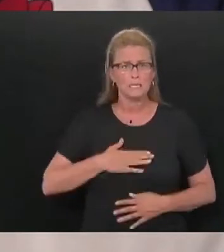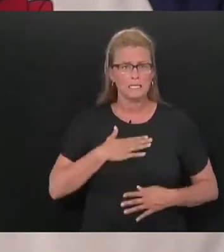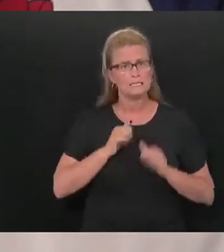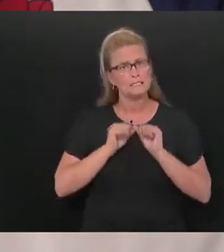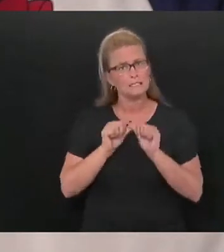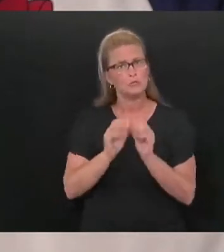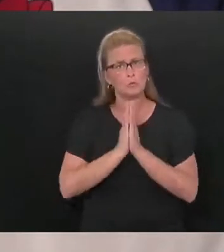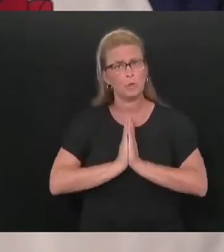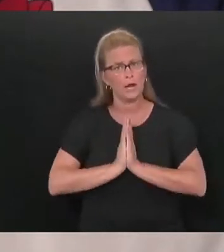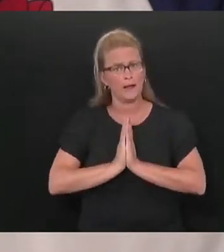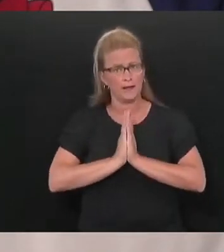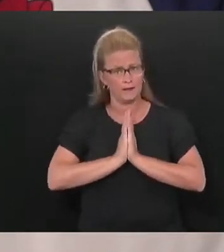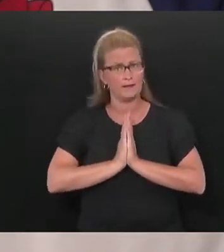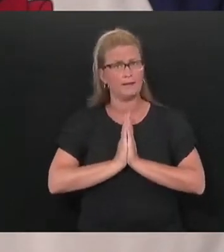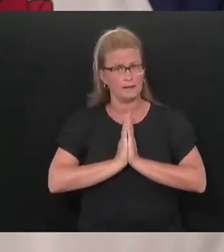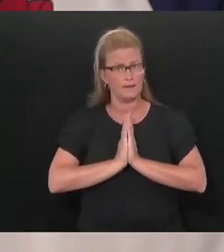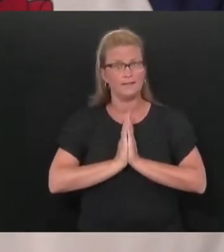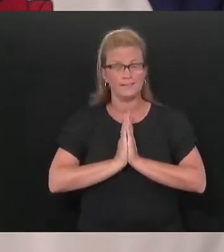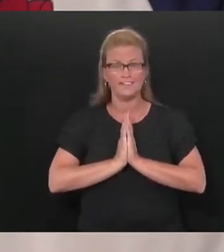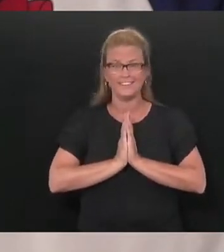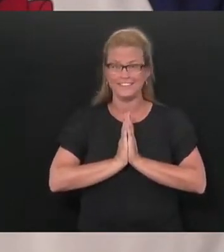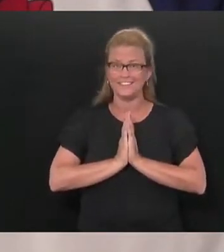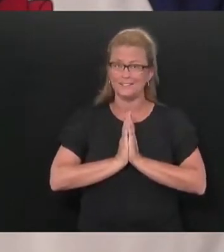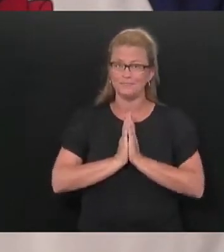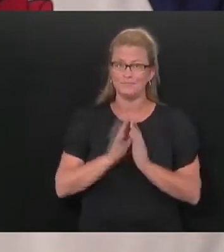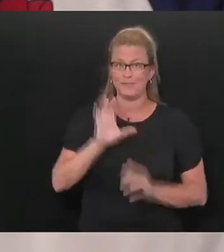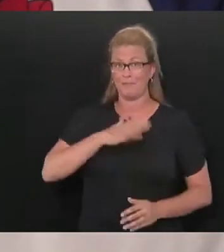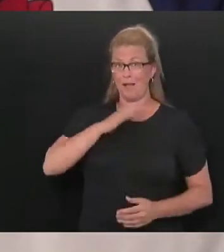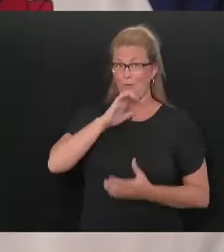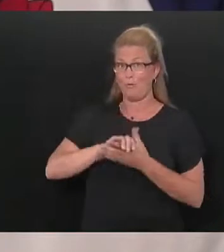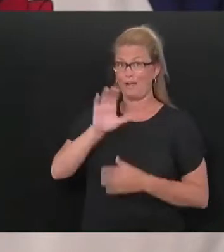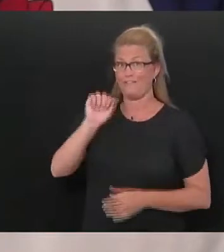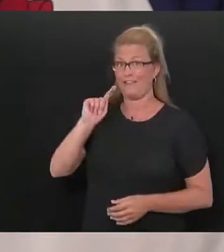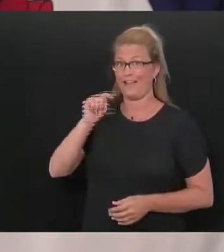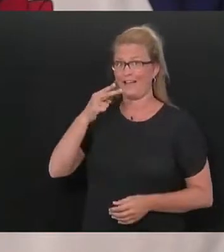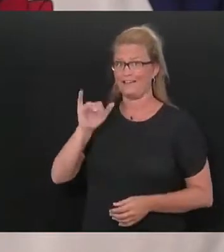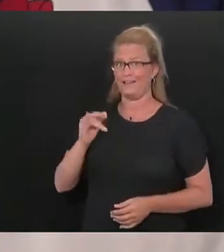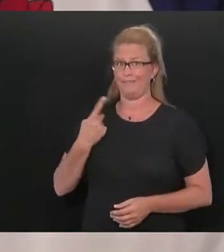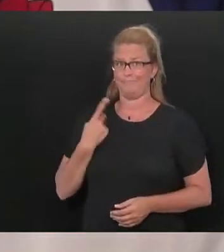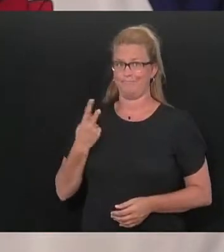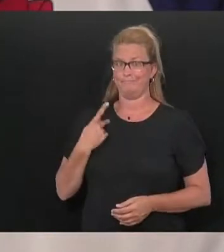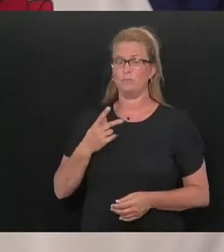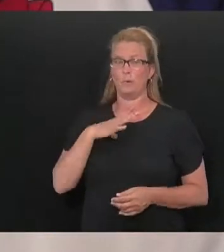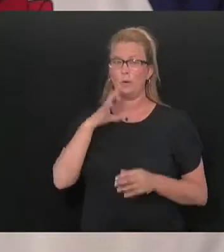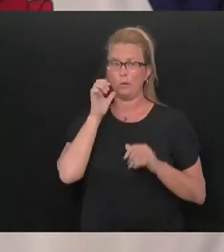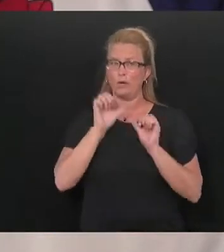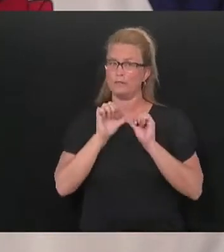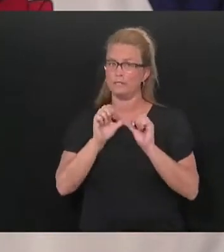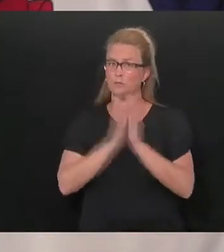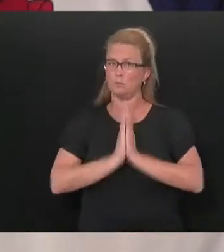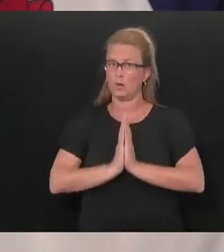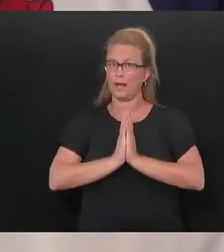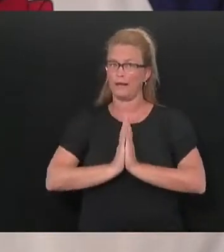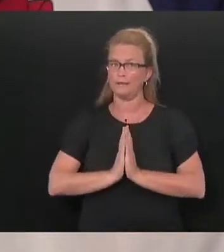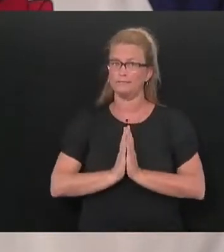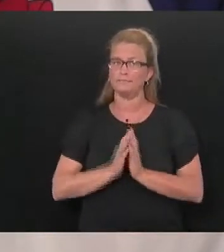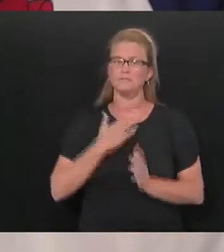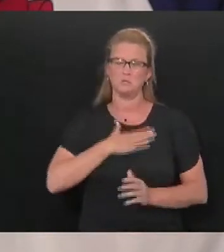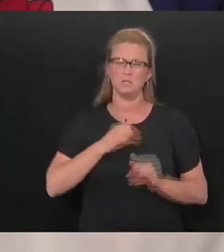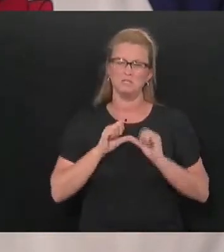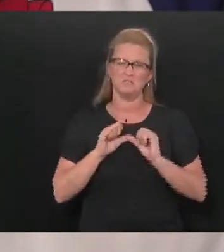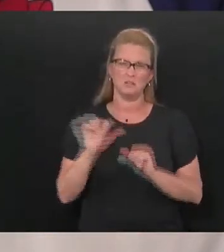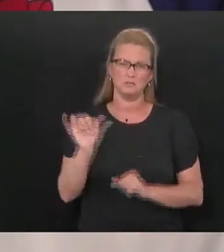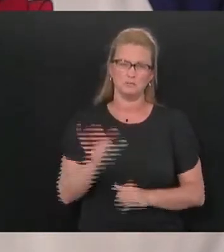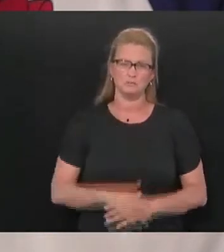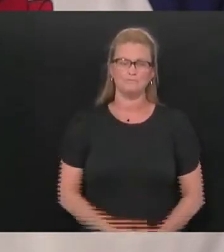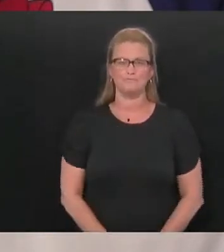prayers. Absolutely, as Kathy and I will, and we absolutely ask you to do the same. Now,